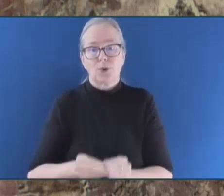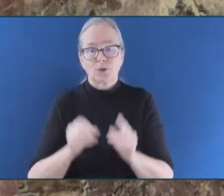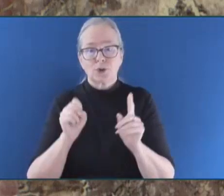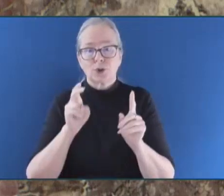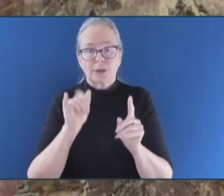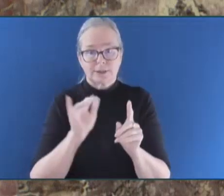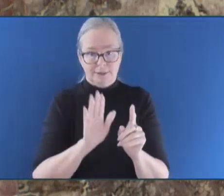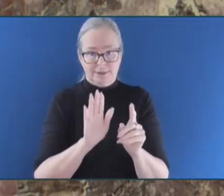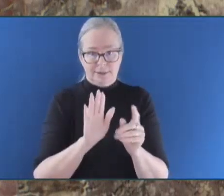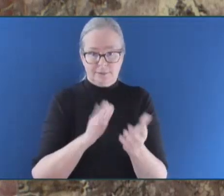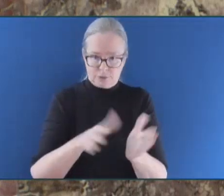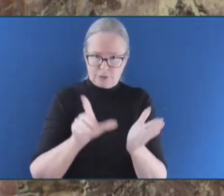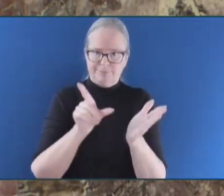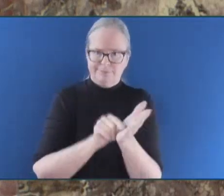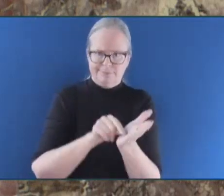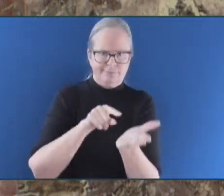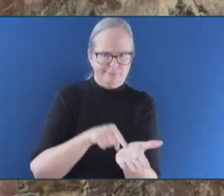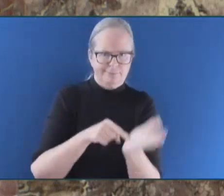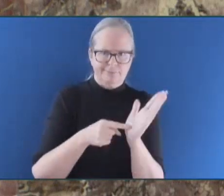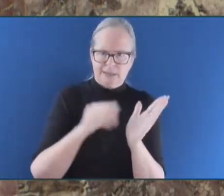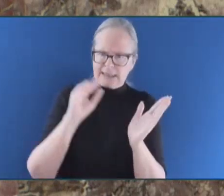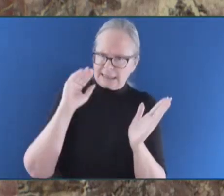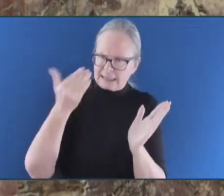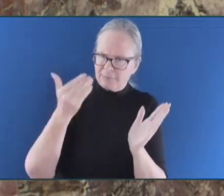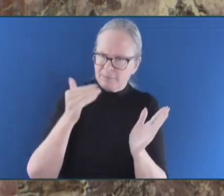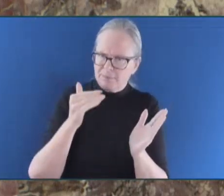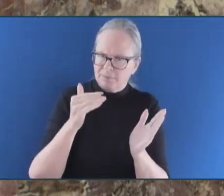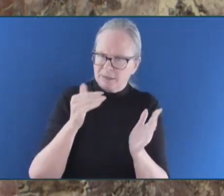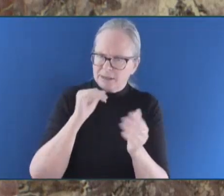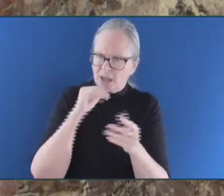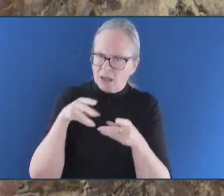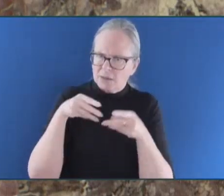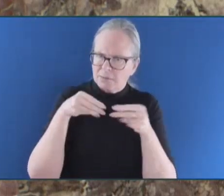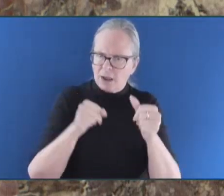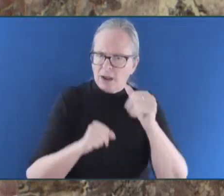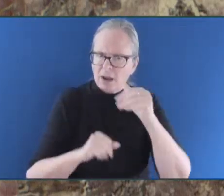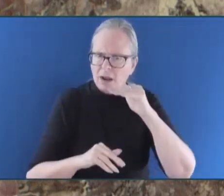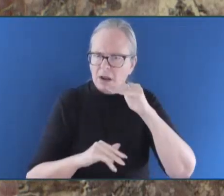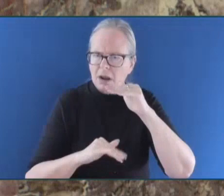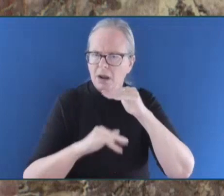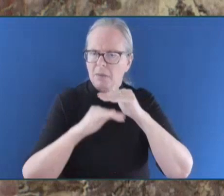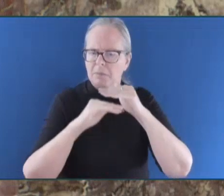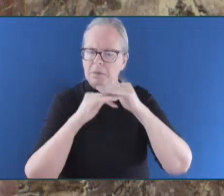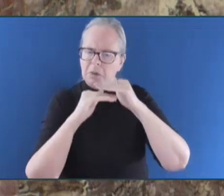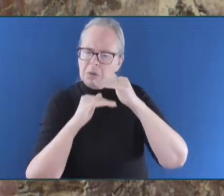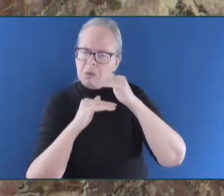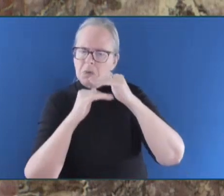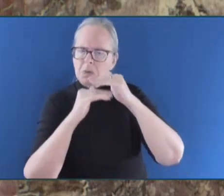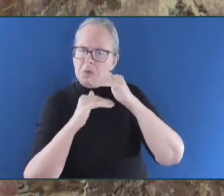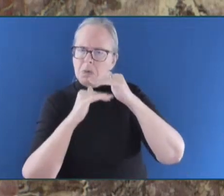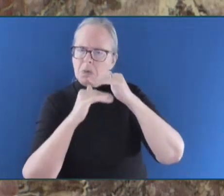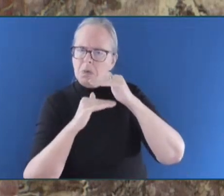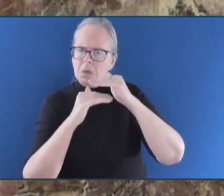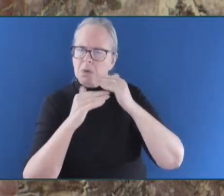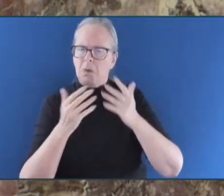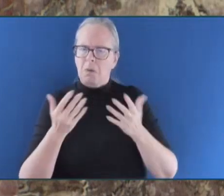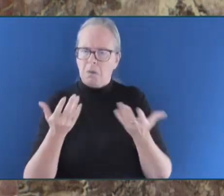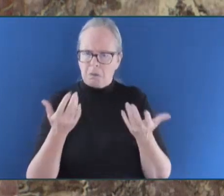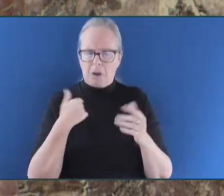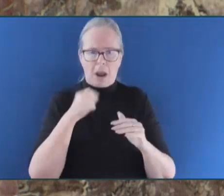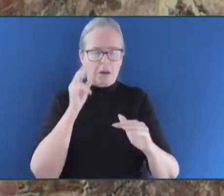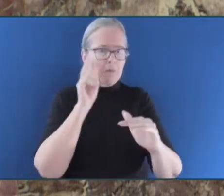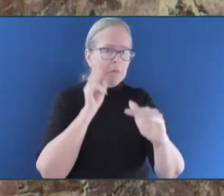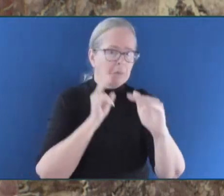police budget, not even spending what they're supposed to have spent on their police budget. And they're projecting a $44 million surplus, Honourable